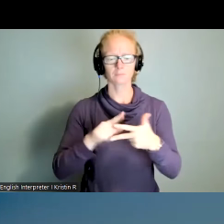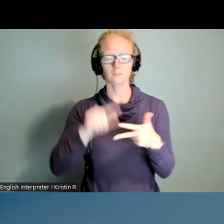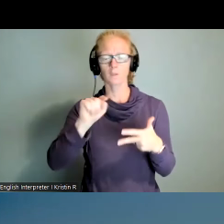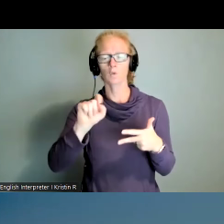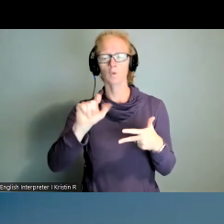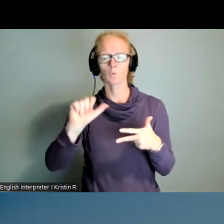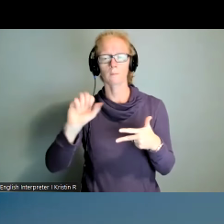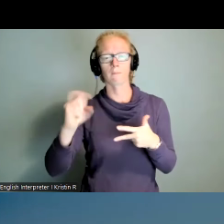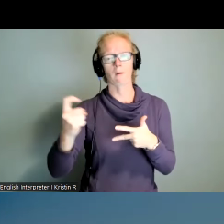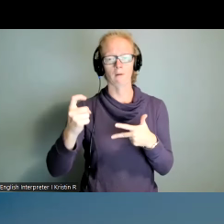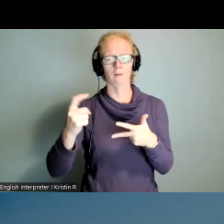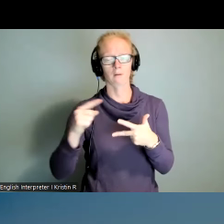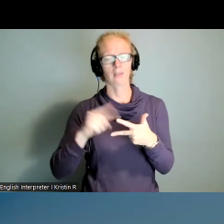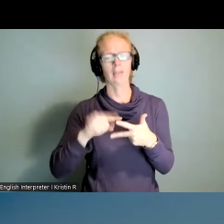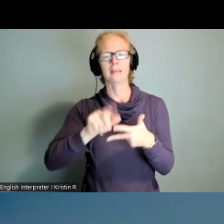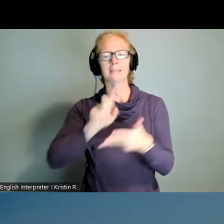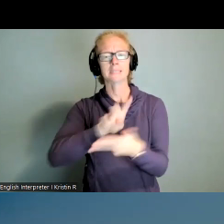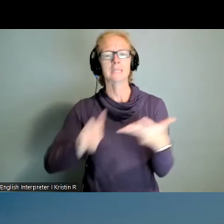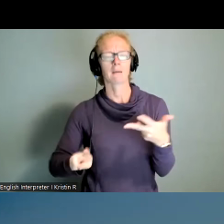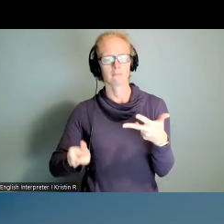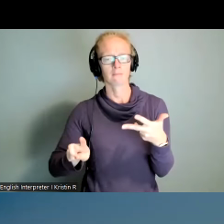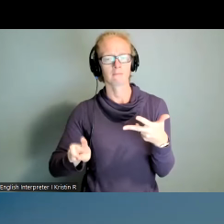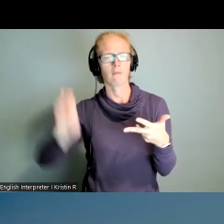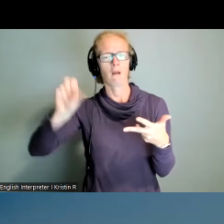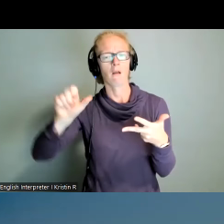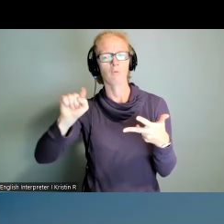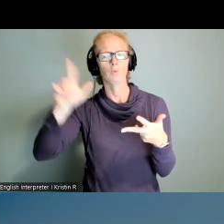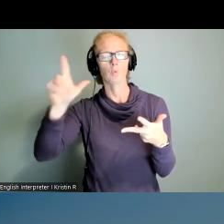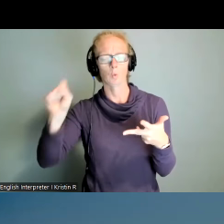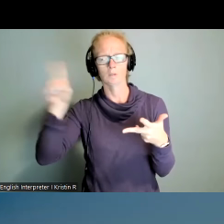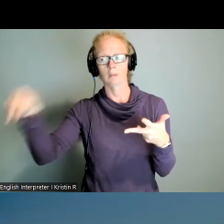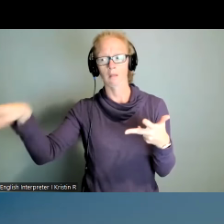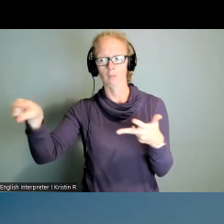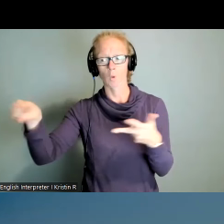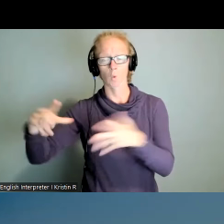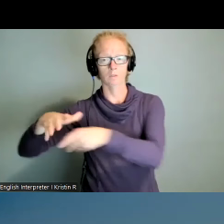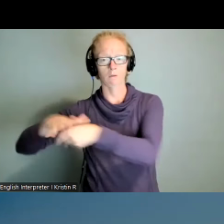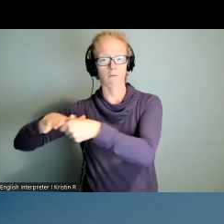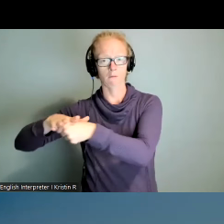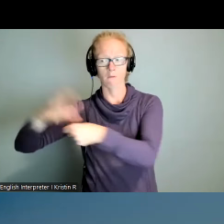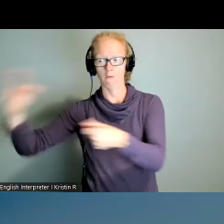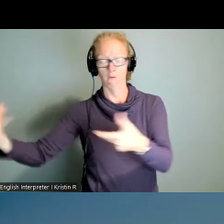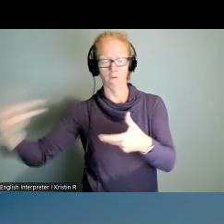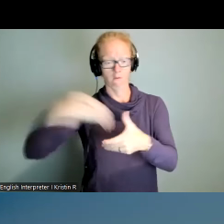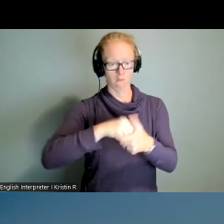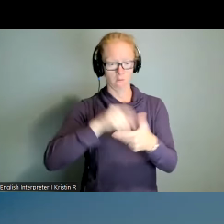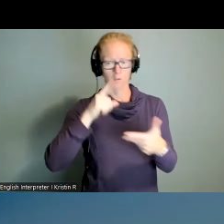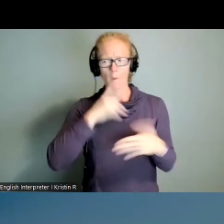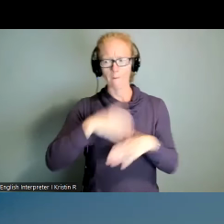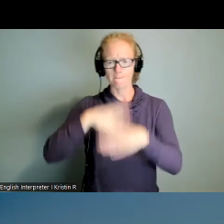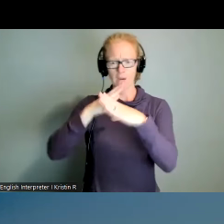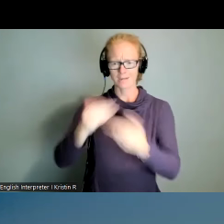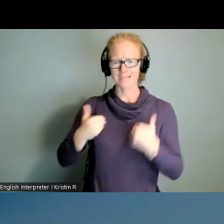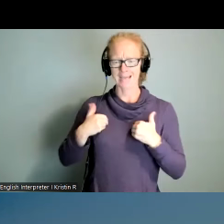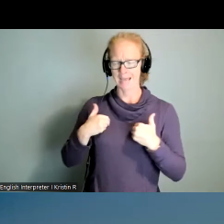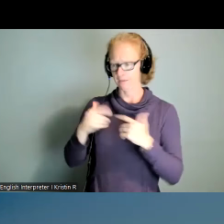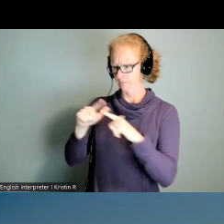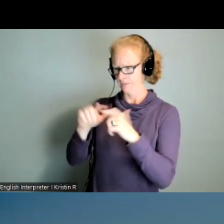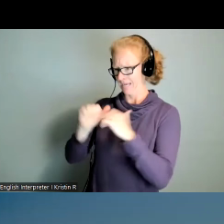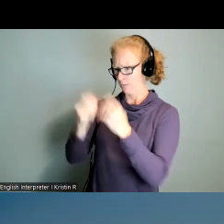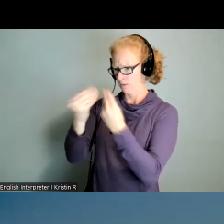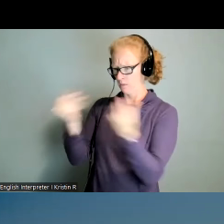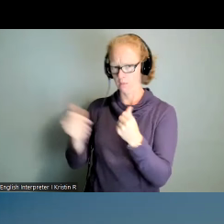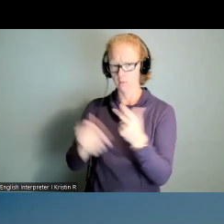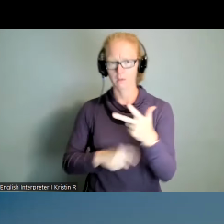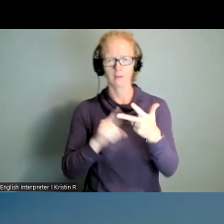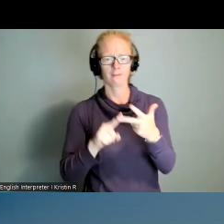of various regulatory design and other types of tools jurisdictions can employ to overcome the barriers that they've identified. And finally, we have case